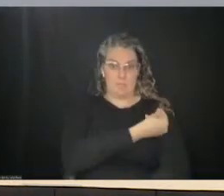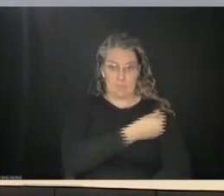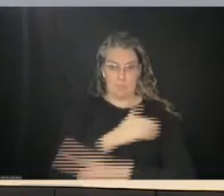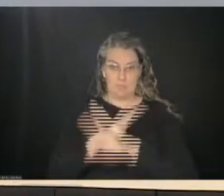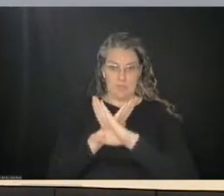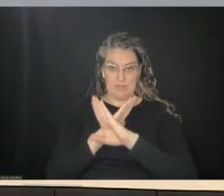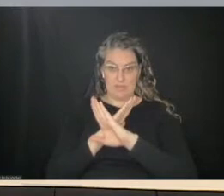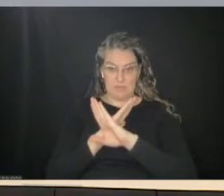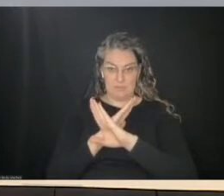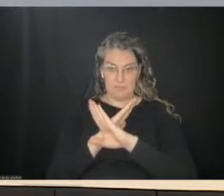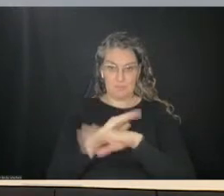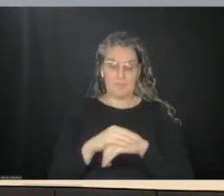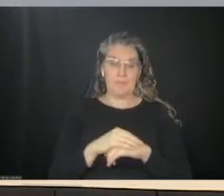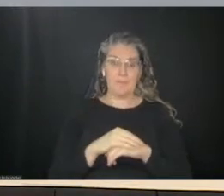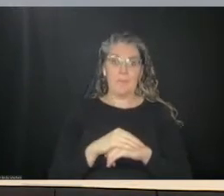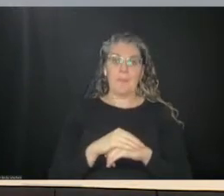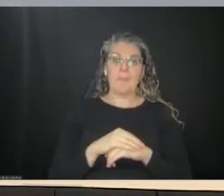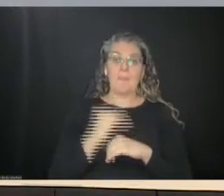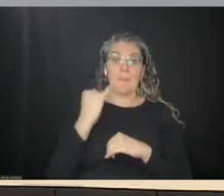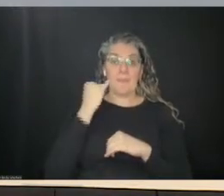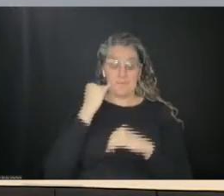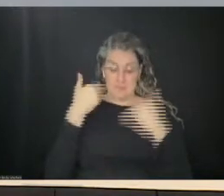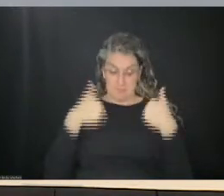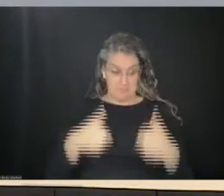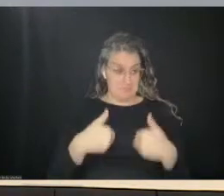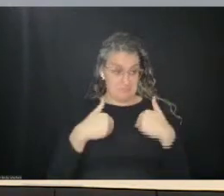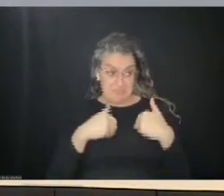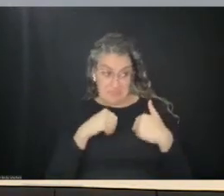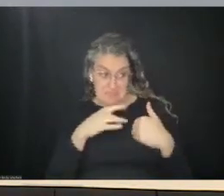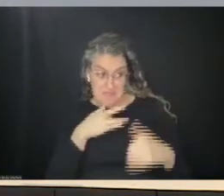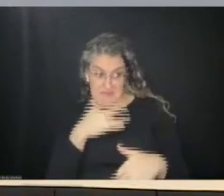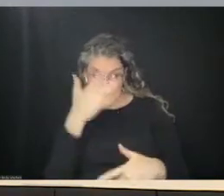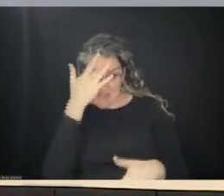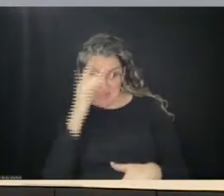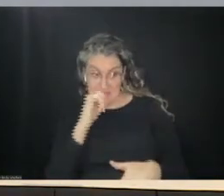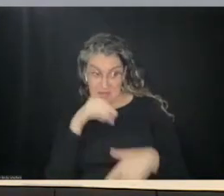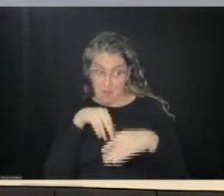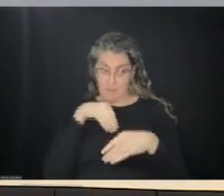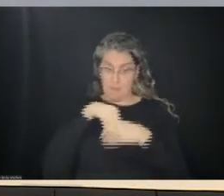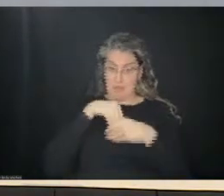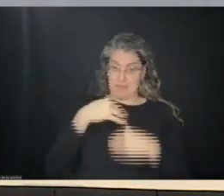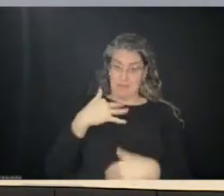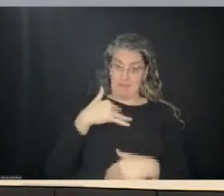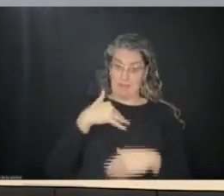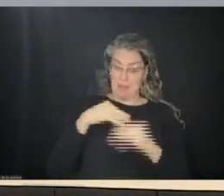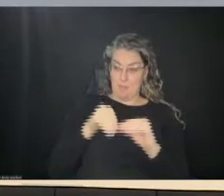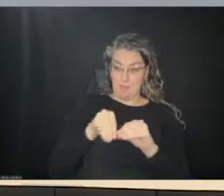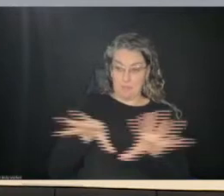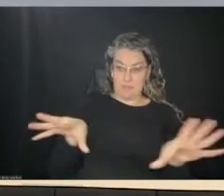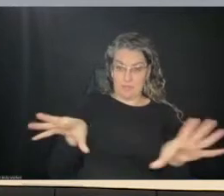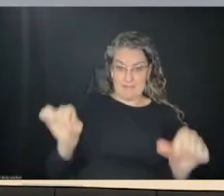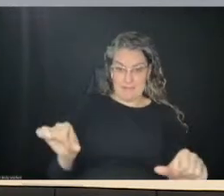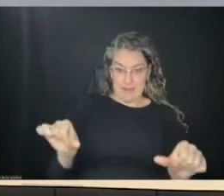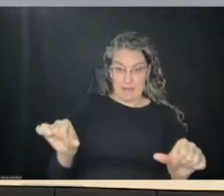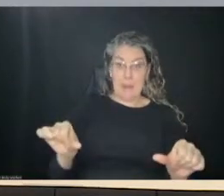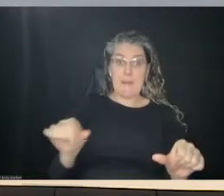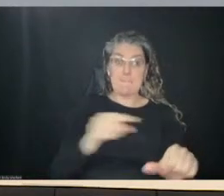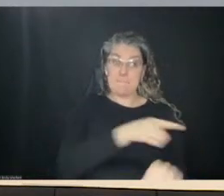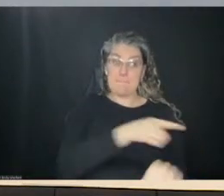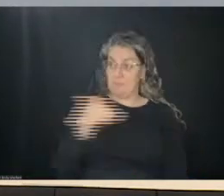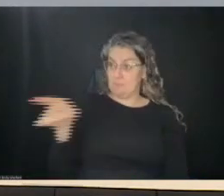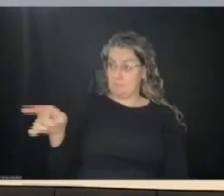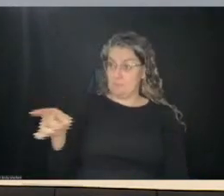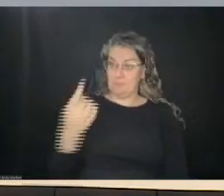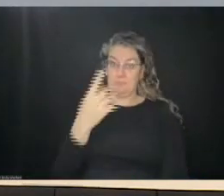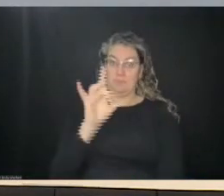Asymptomatic transmission decreases with vaccination. Herd protection will be achieved when 80% of our eligible